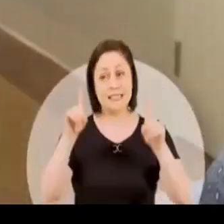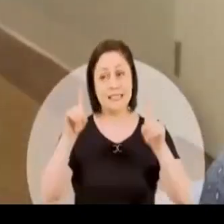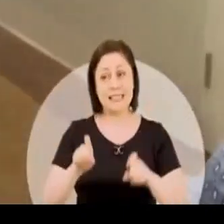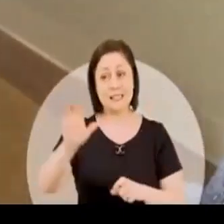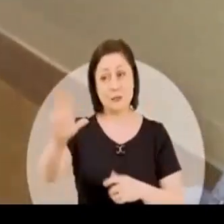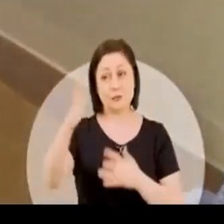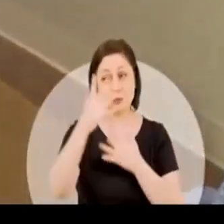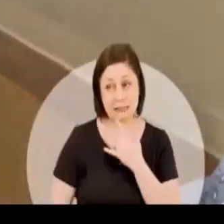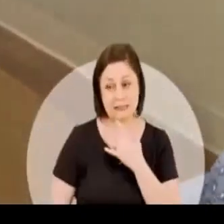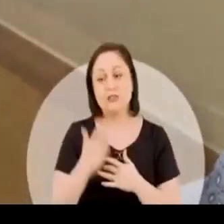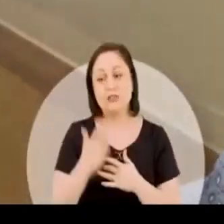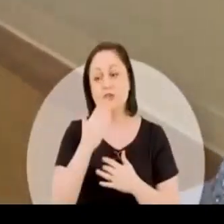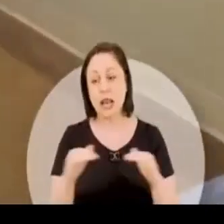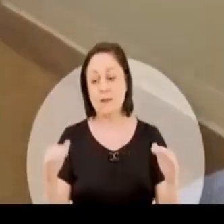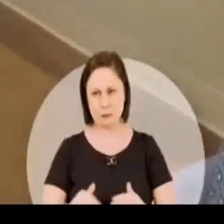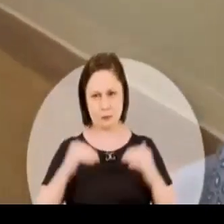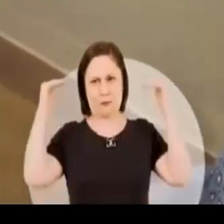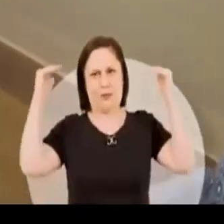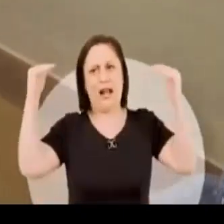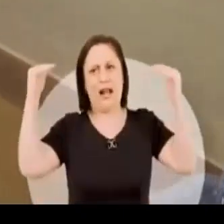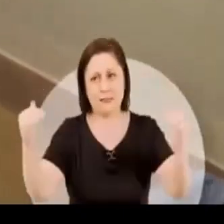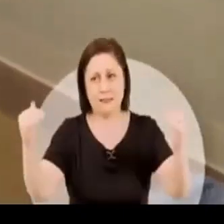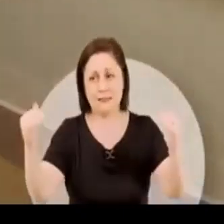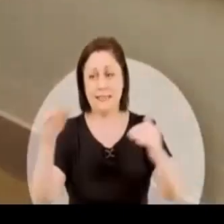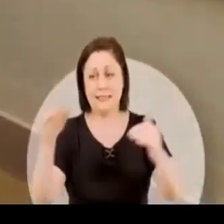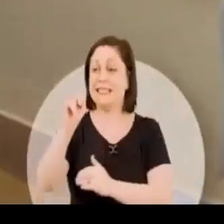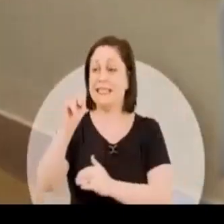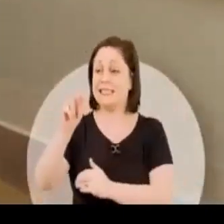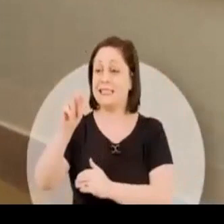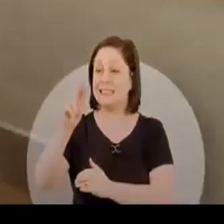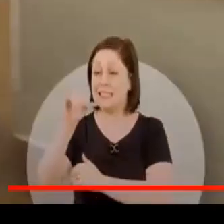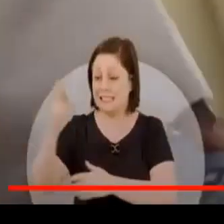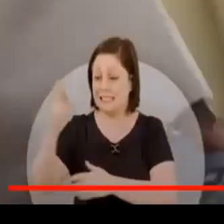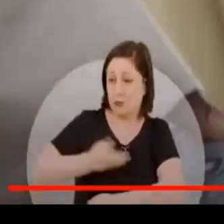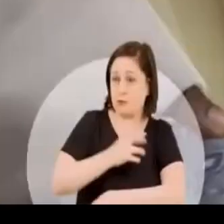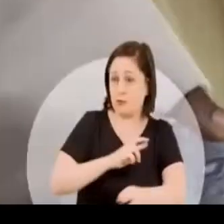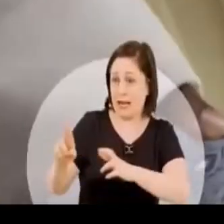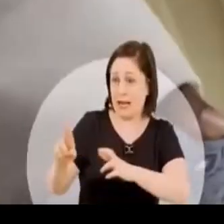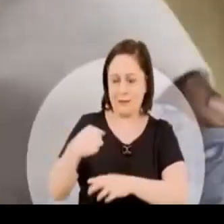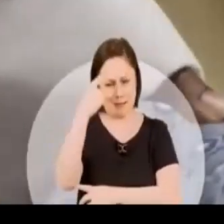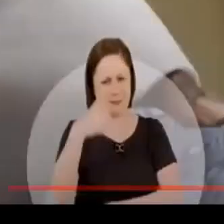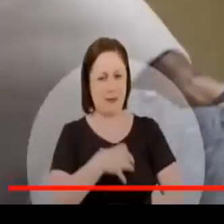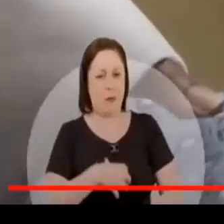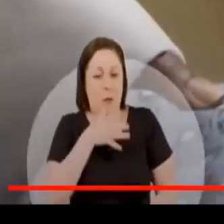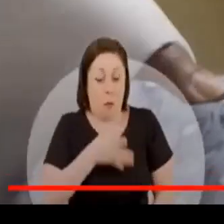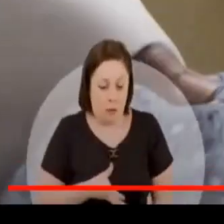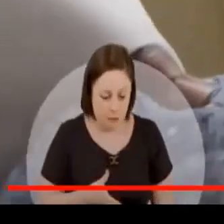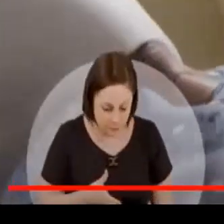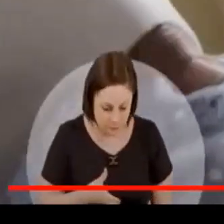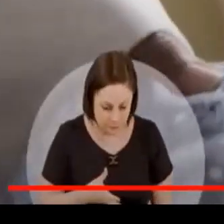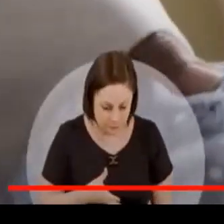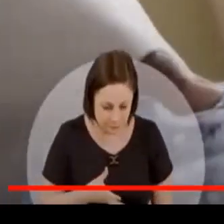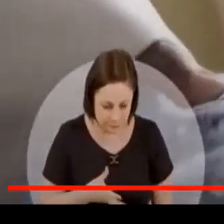blood, and your sugar levels are too high. Get an insulin drip ready. I think I'm gonna be